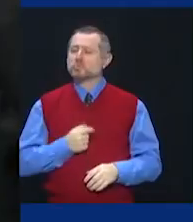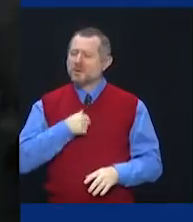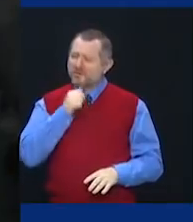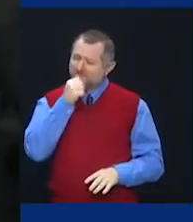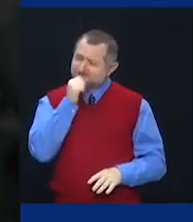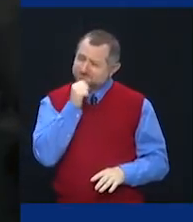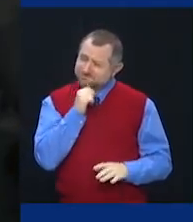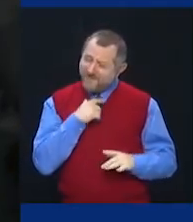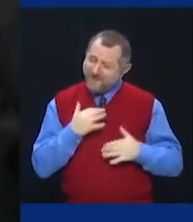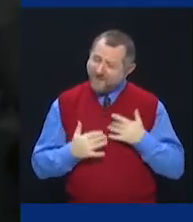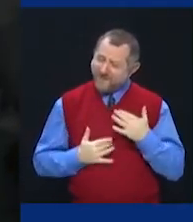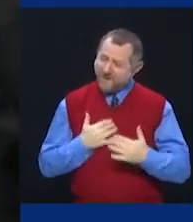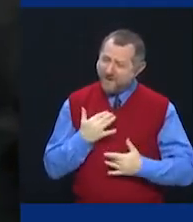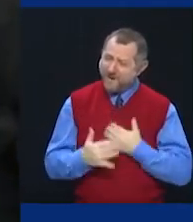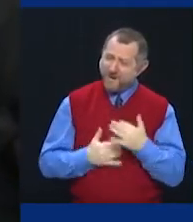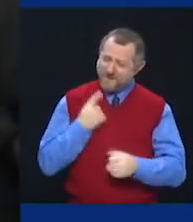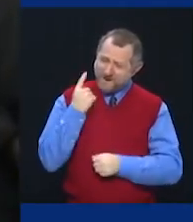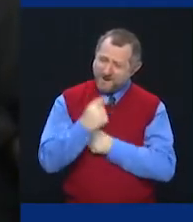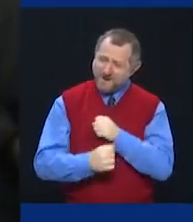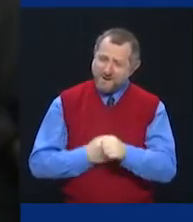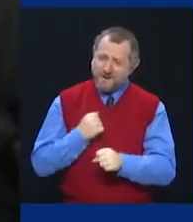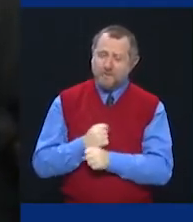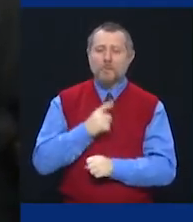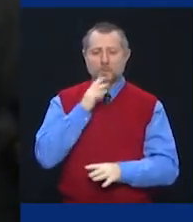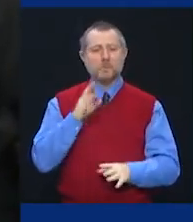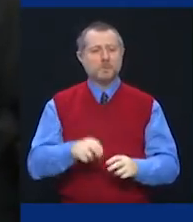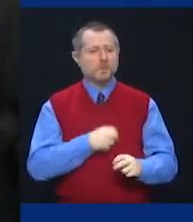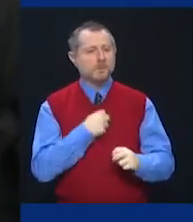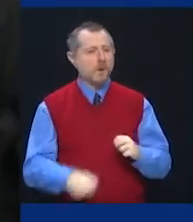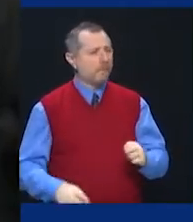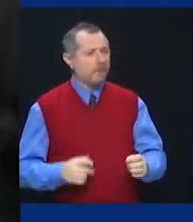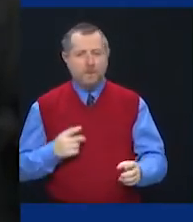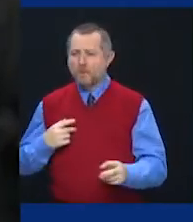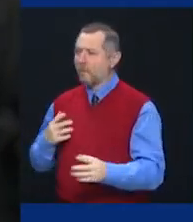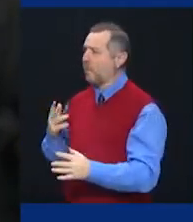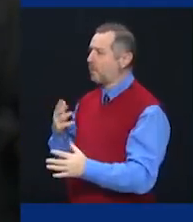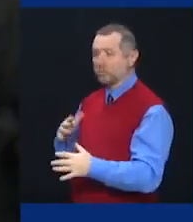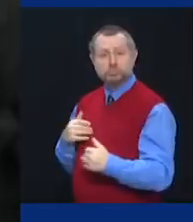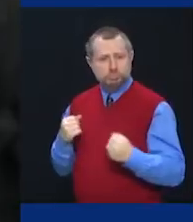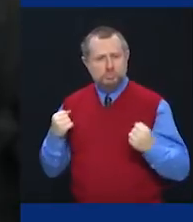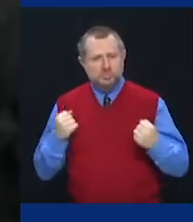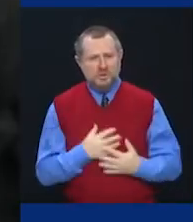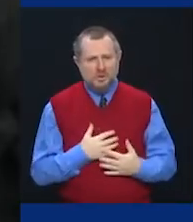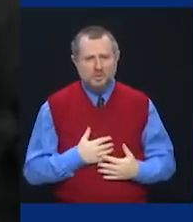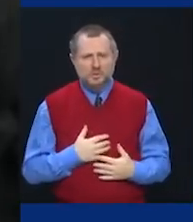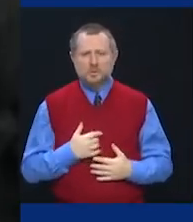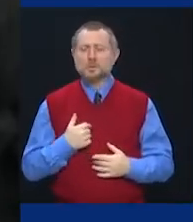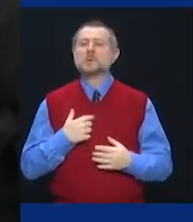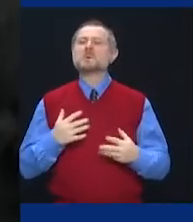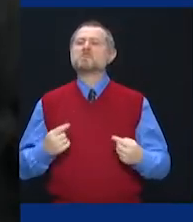long year. It was a hard year. It was a challenging year. It was a frightening year. It was a painful year.